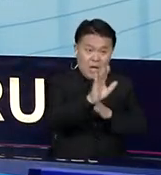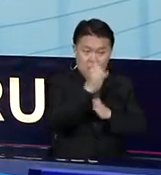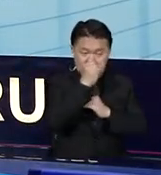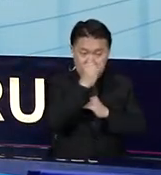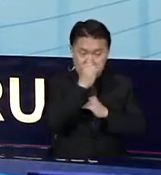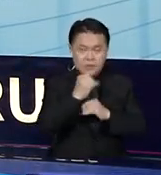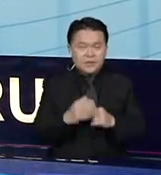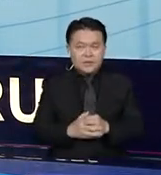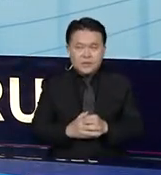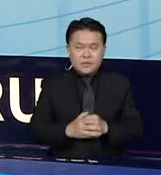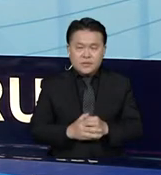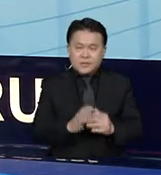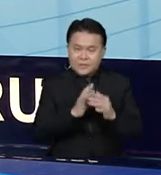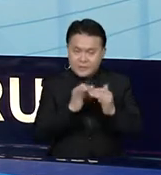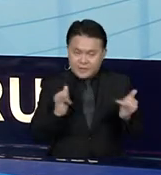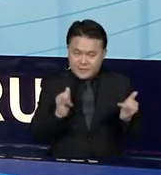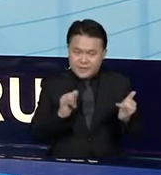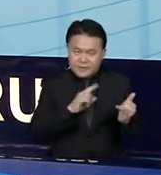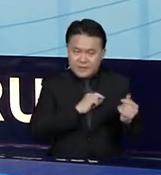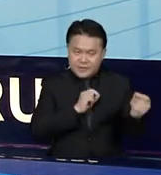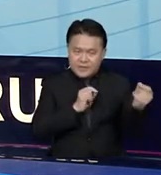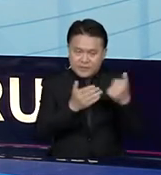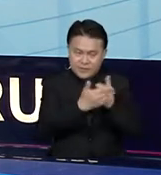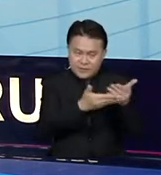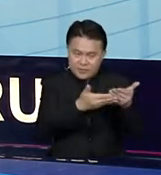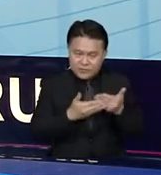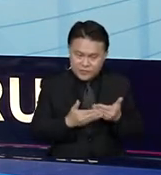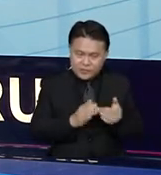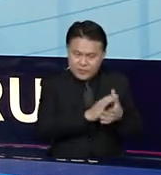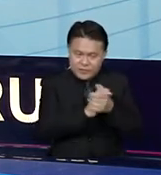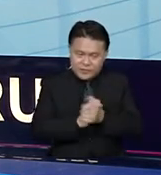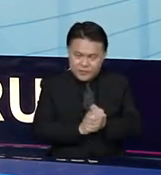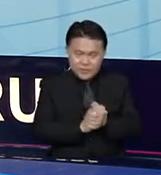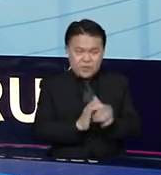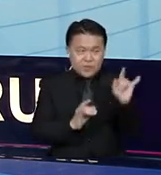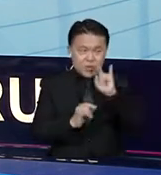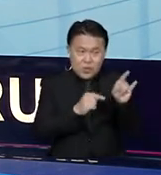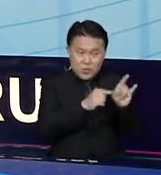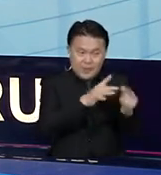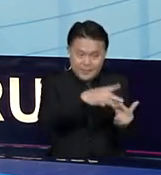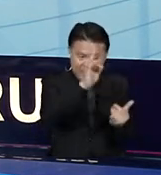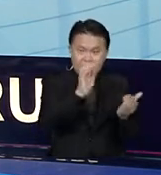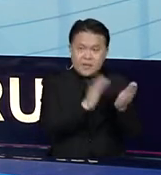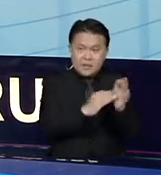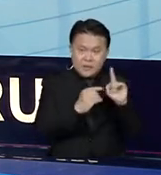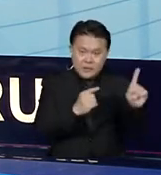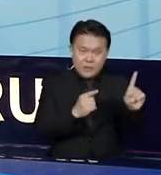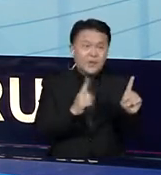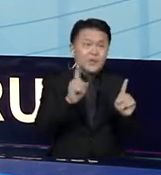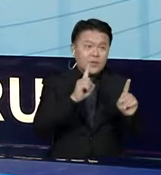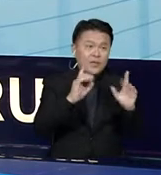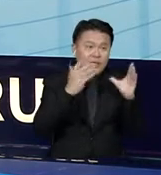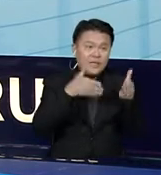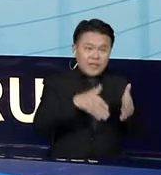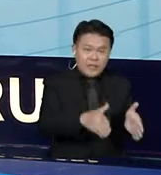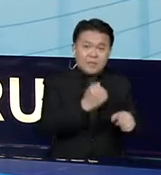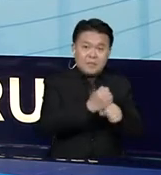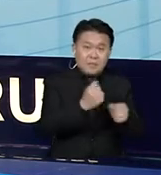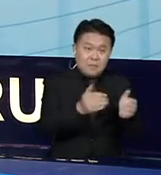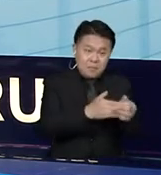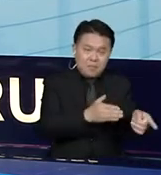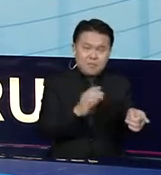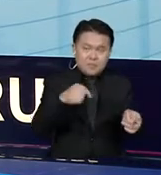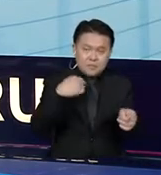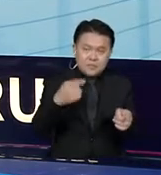least fearful of humans, and they bred them together. The experimental foxes became friendlier. Like the cleaner rats we met